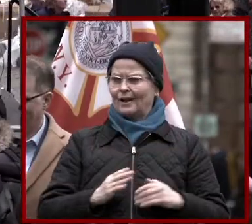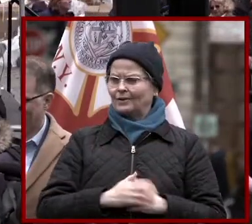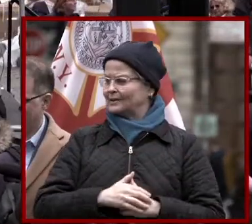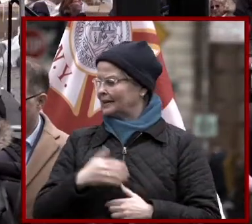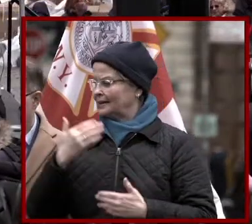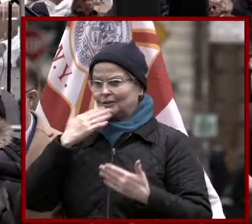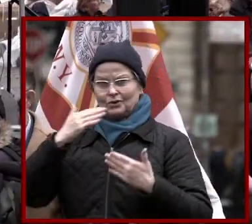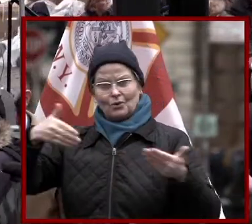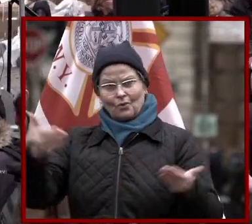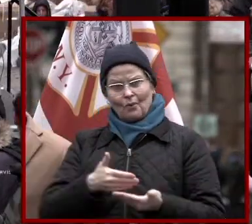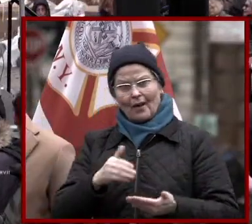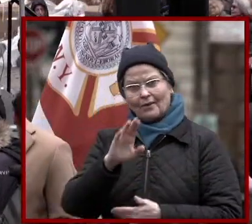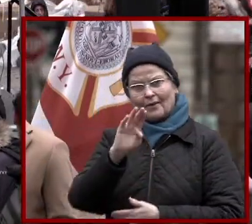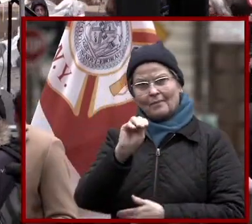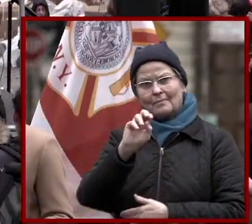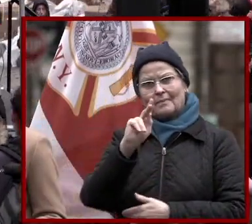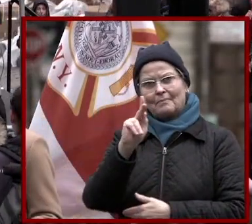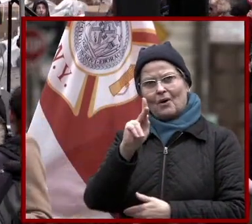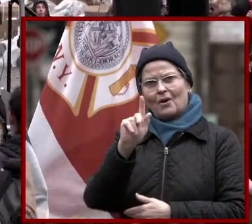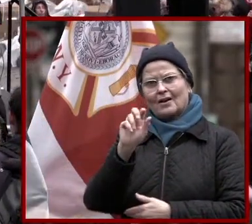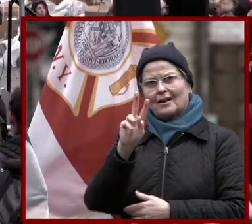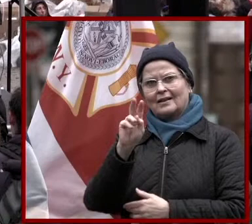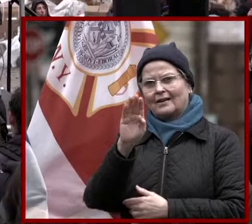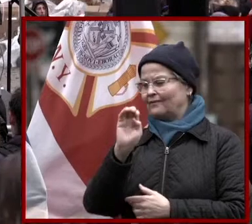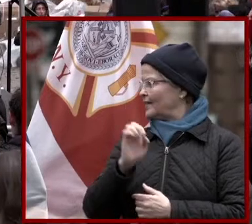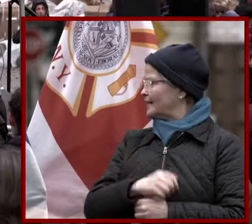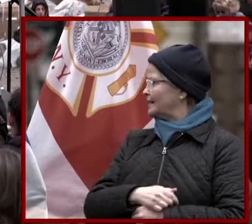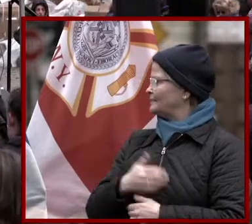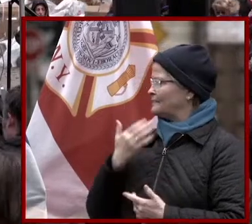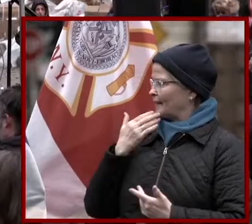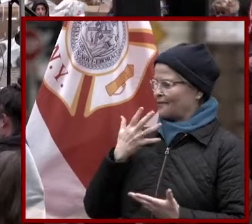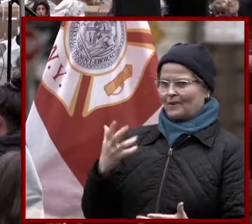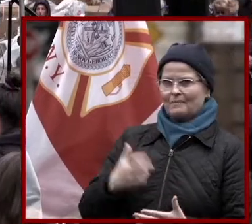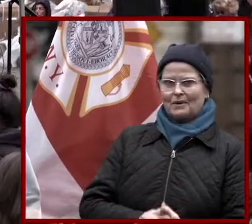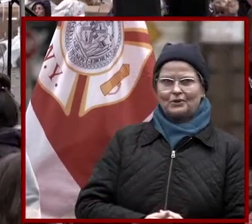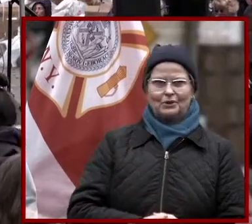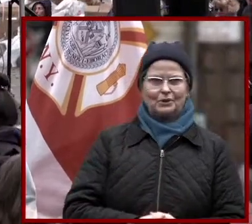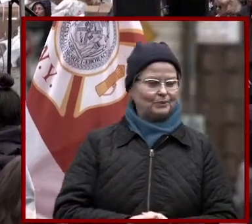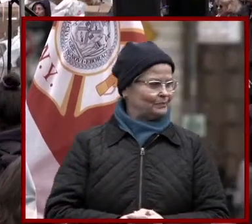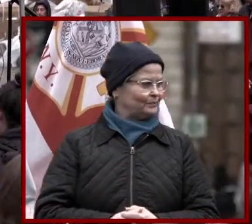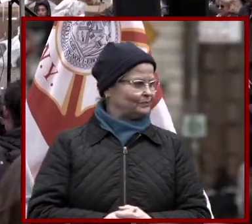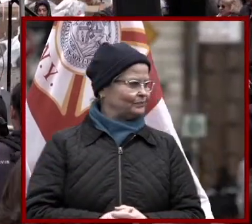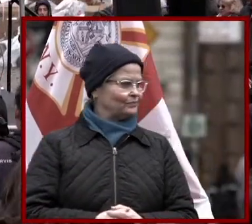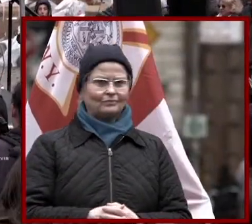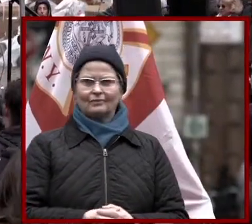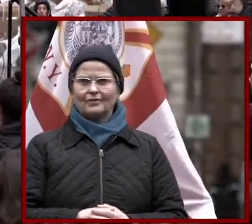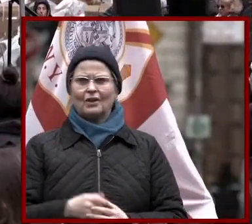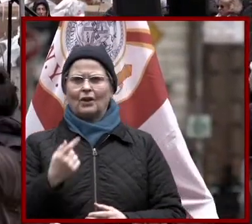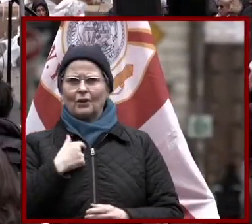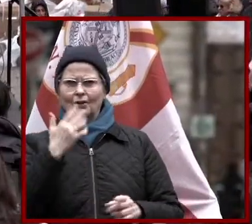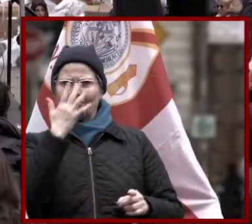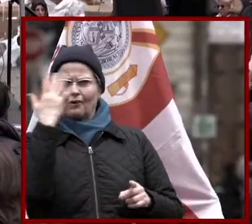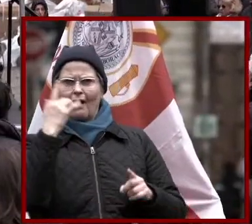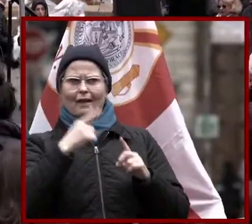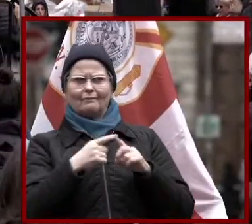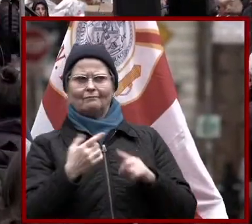president of Manhattan, Mark Levine. Thank you very much. You forgot former U of T